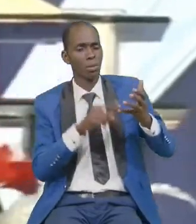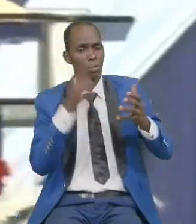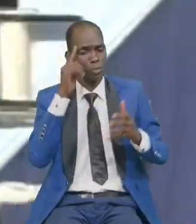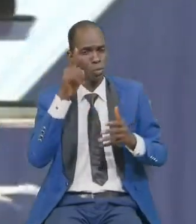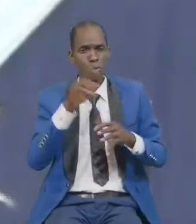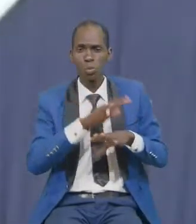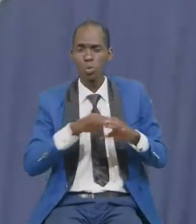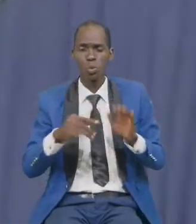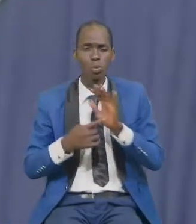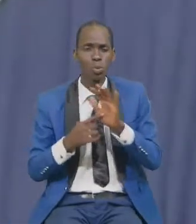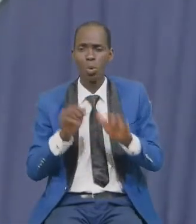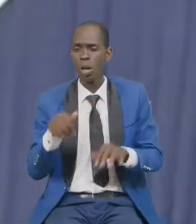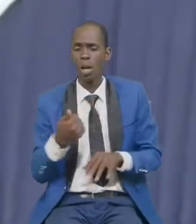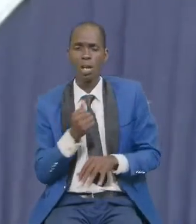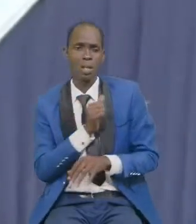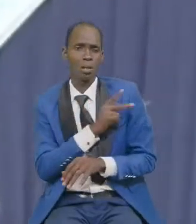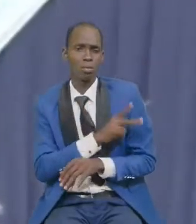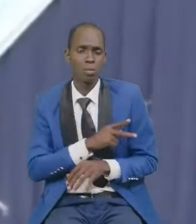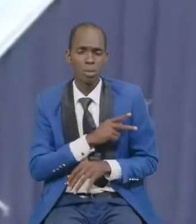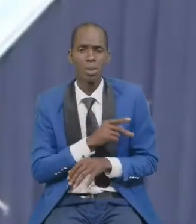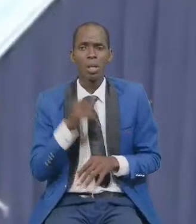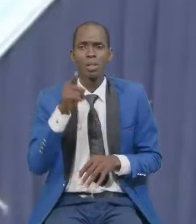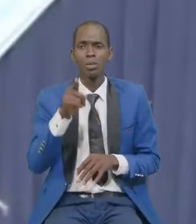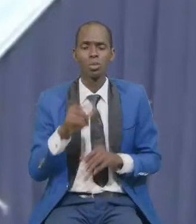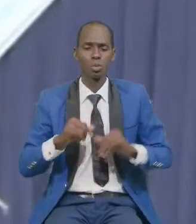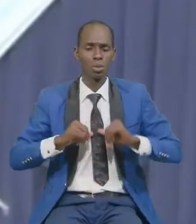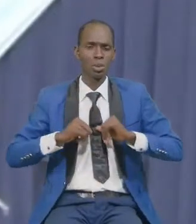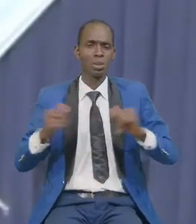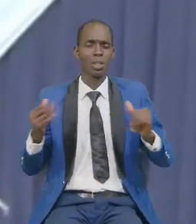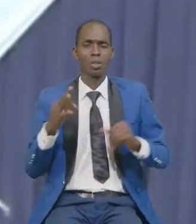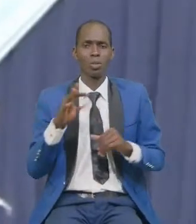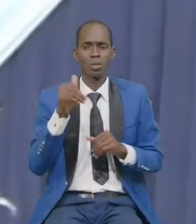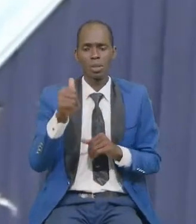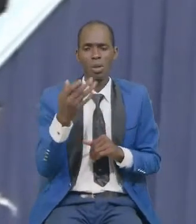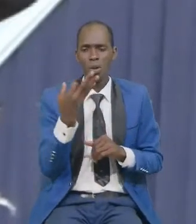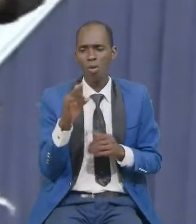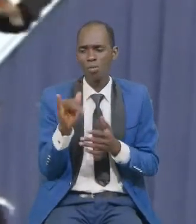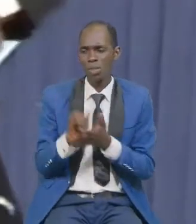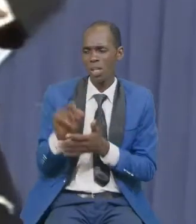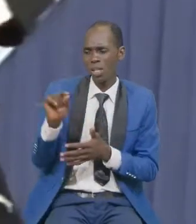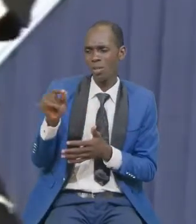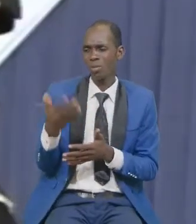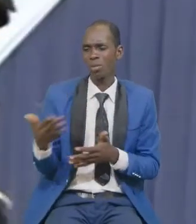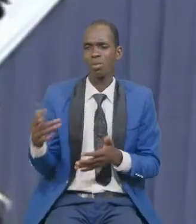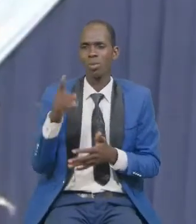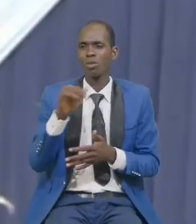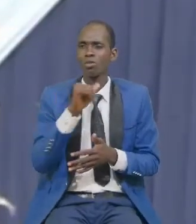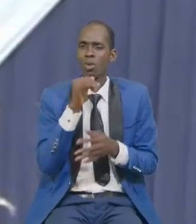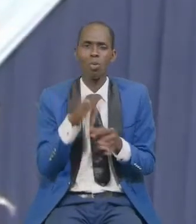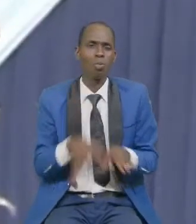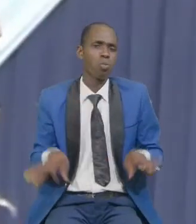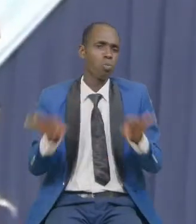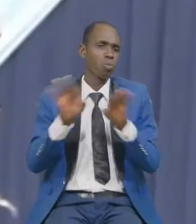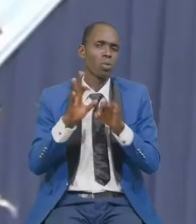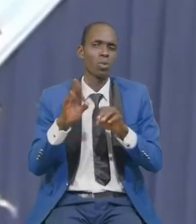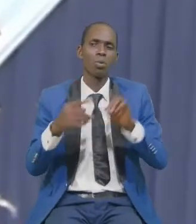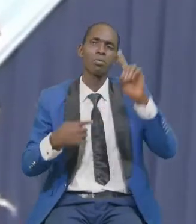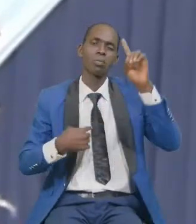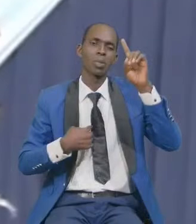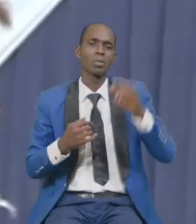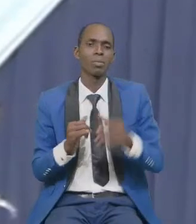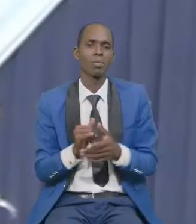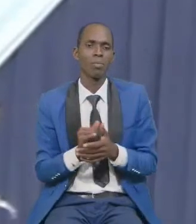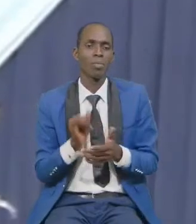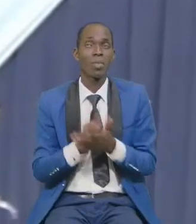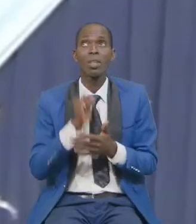gratitude and deny yourself of those little things, you're not worthy of him. That's what he said. I want you